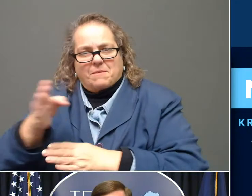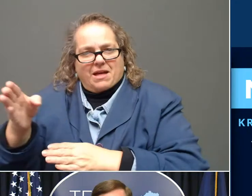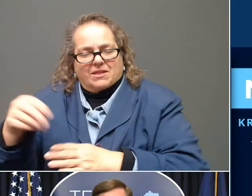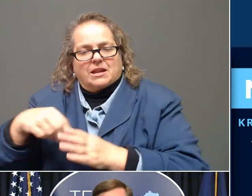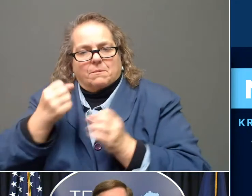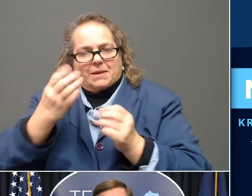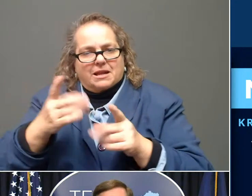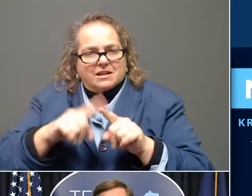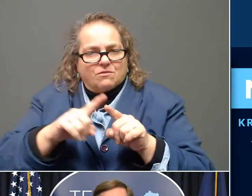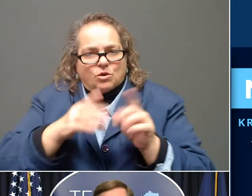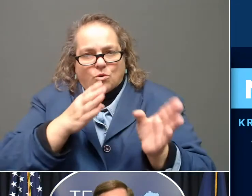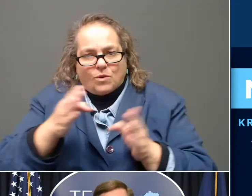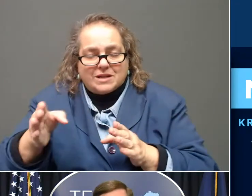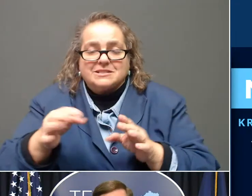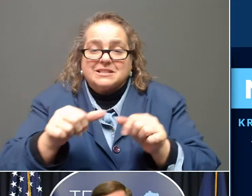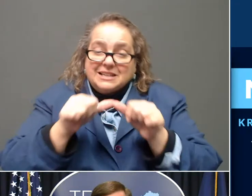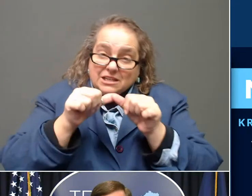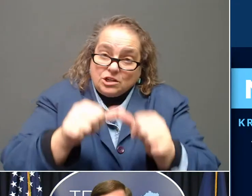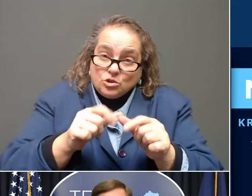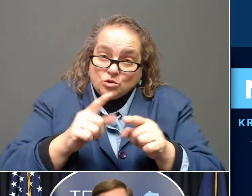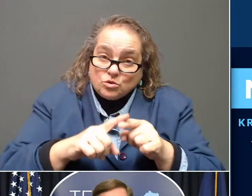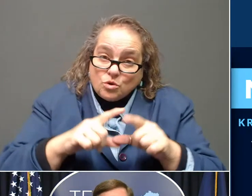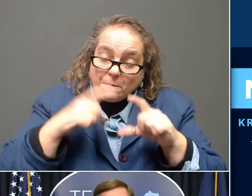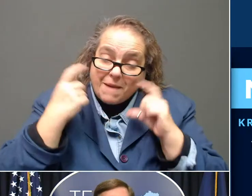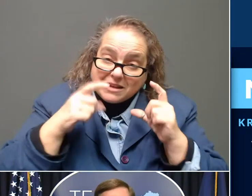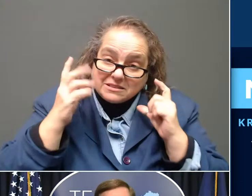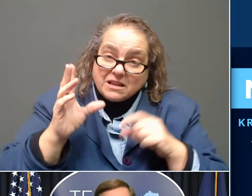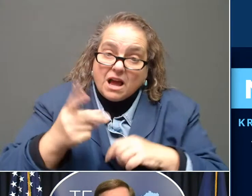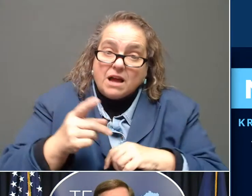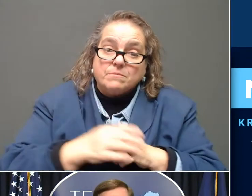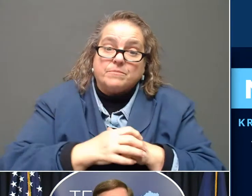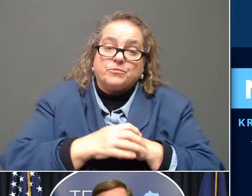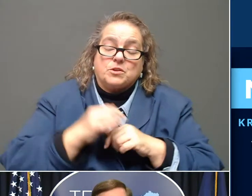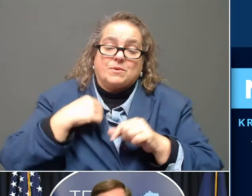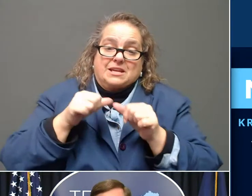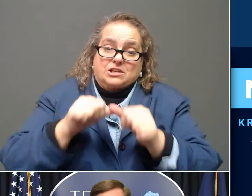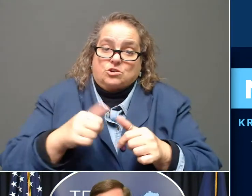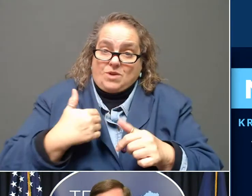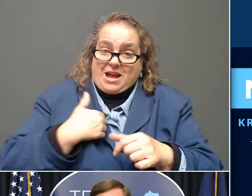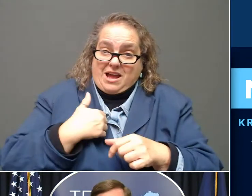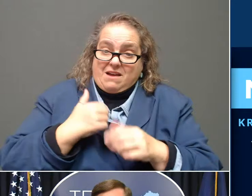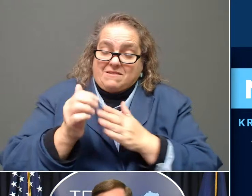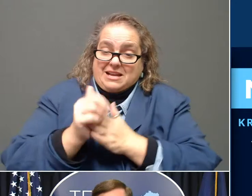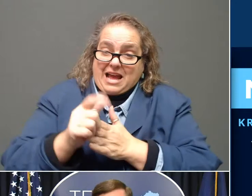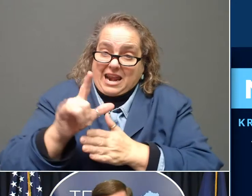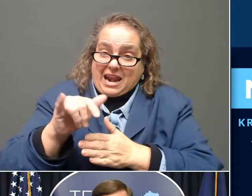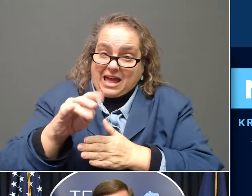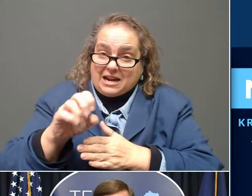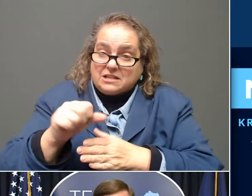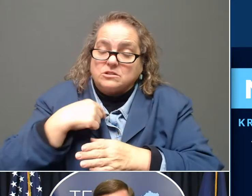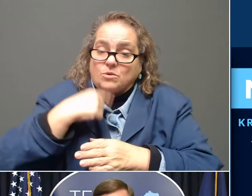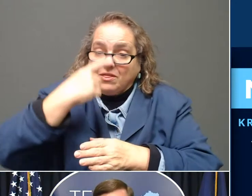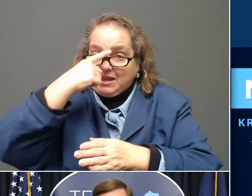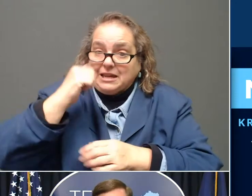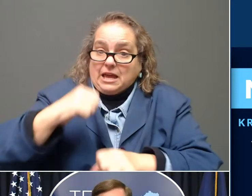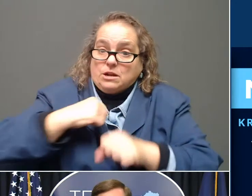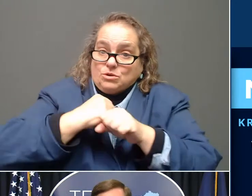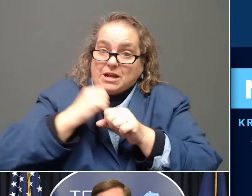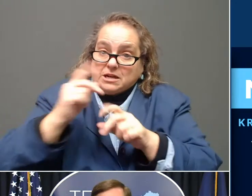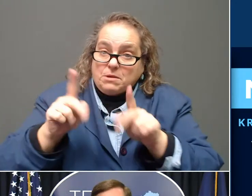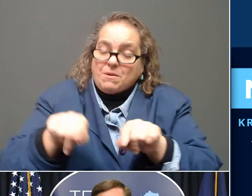68,000 and needing to vaccinate 3 million people, and everyone I believe everyone is